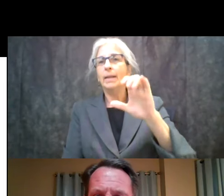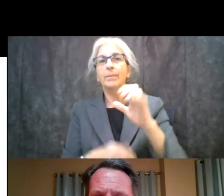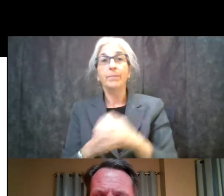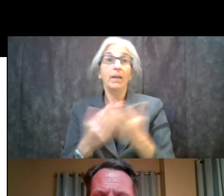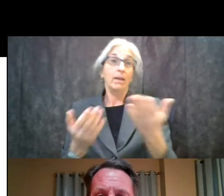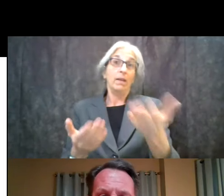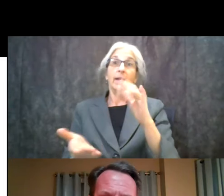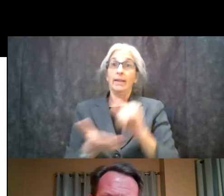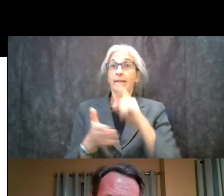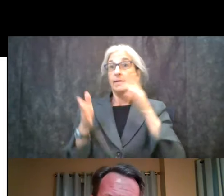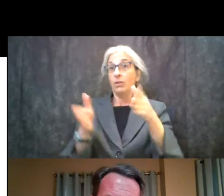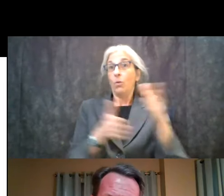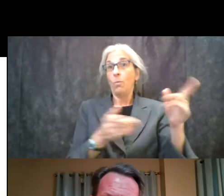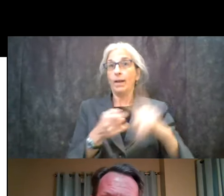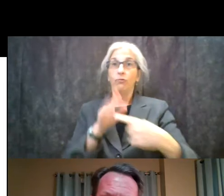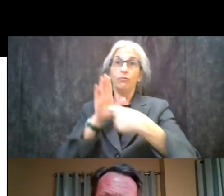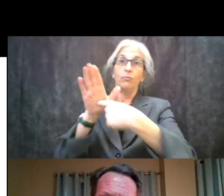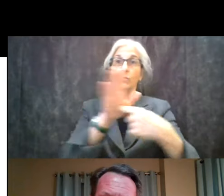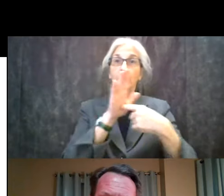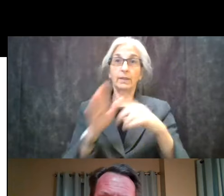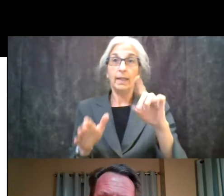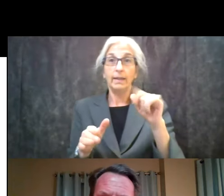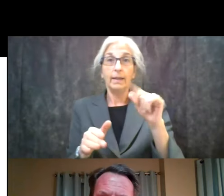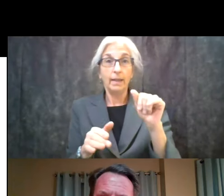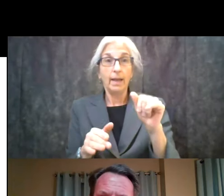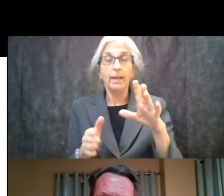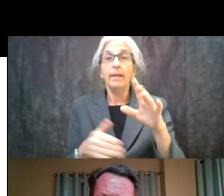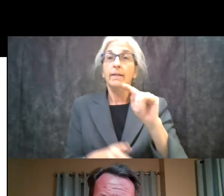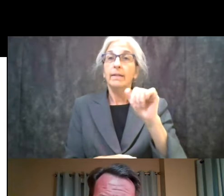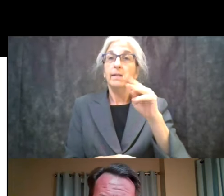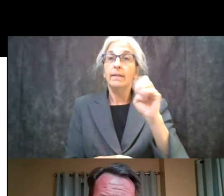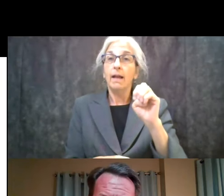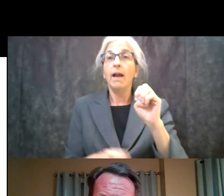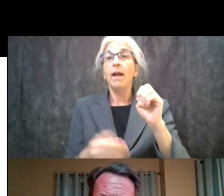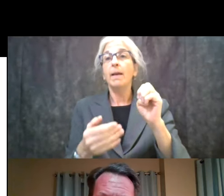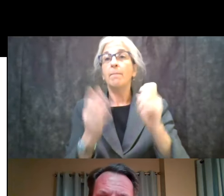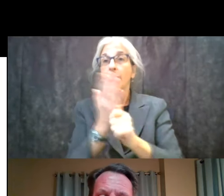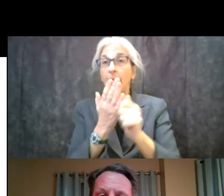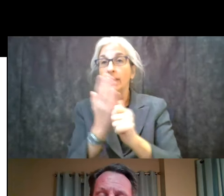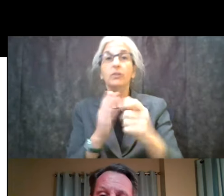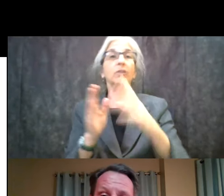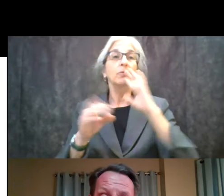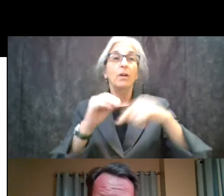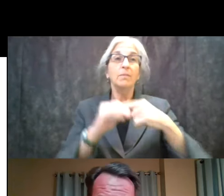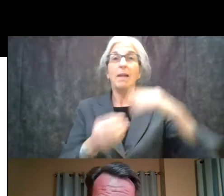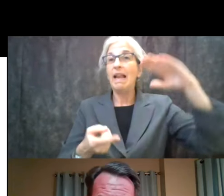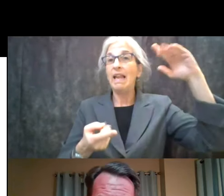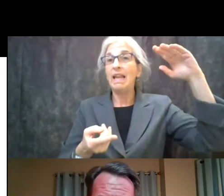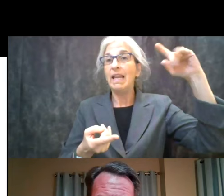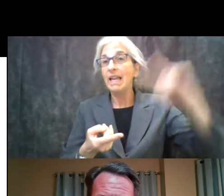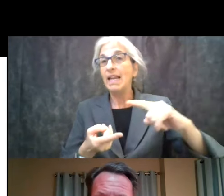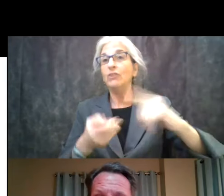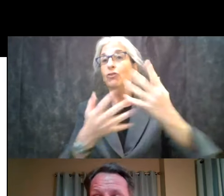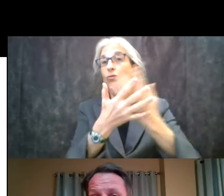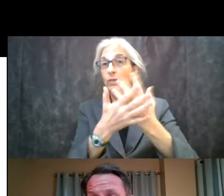data that, you know, Time Magazine has a nice display of this. It tells the story of decreased screening of cancer, decreased diagnosis of